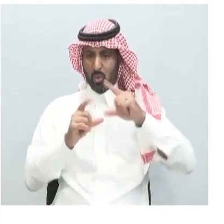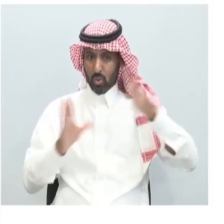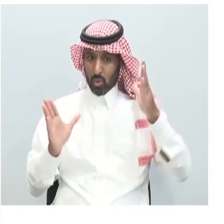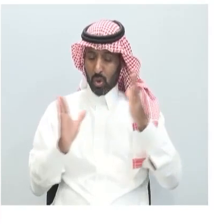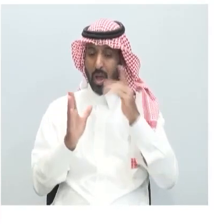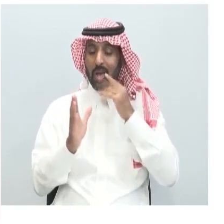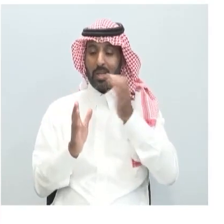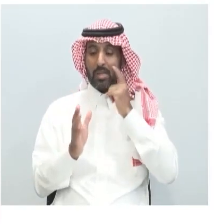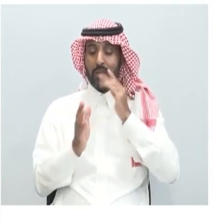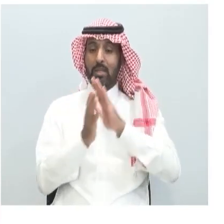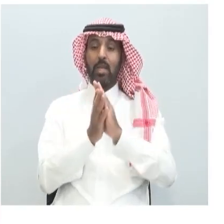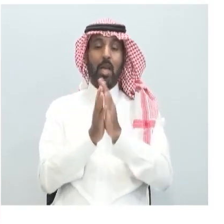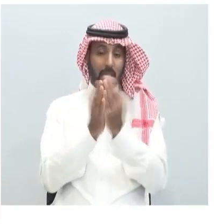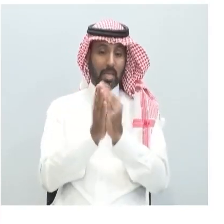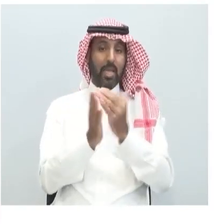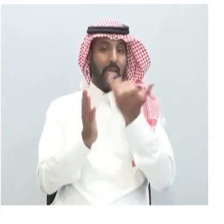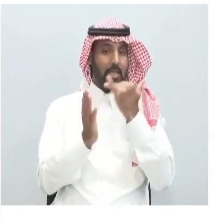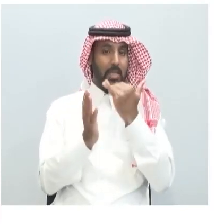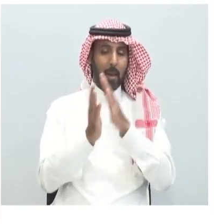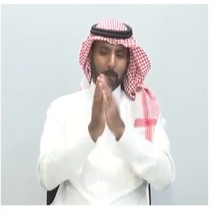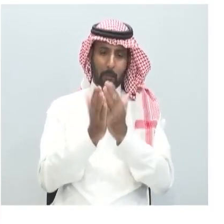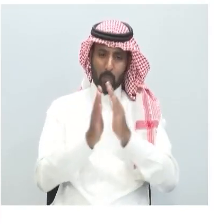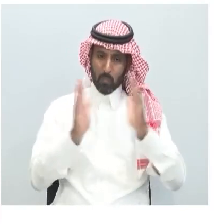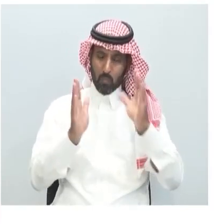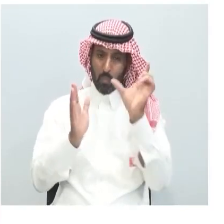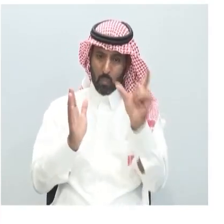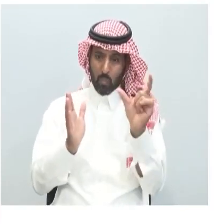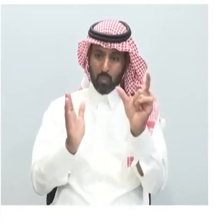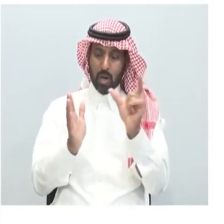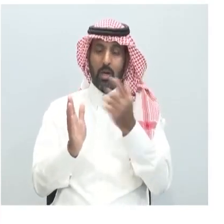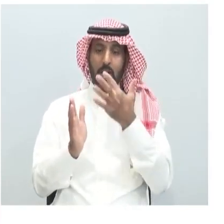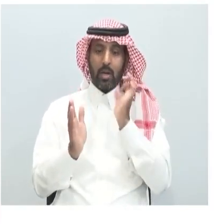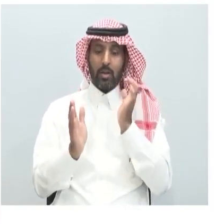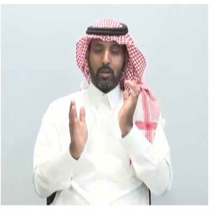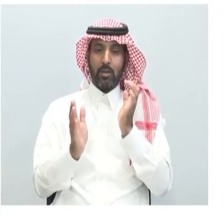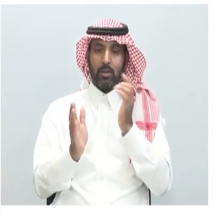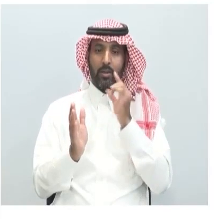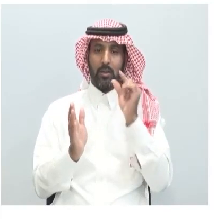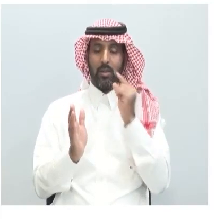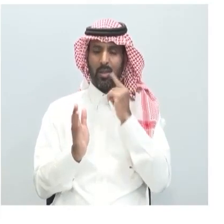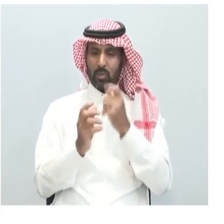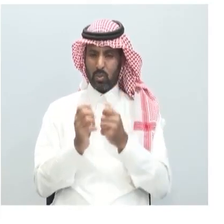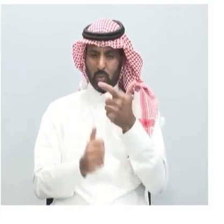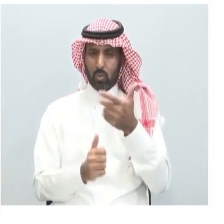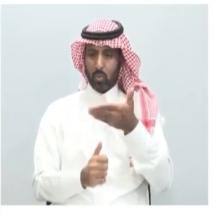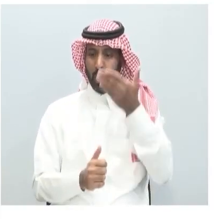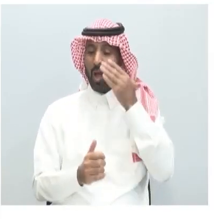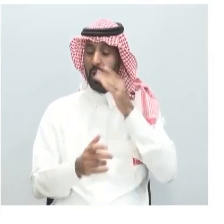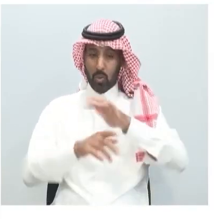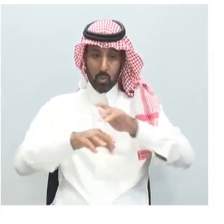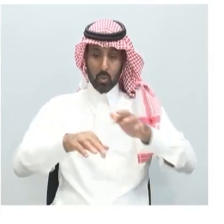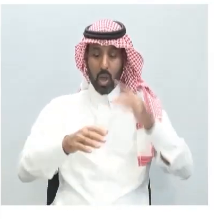red English book. Thick red English book. Or an expensive new